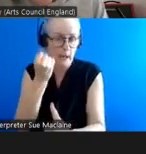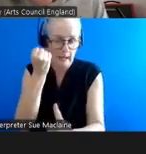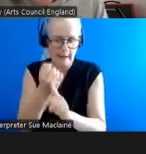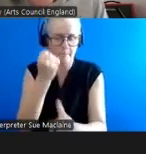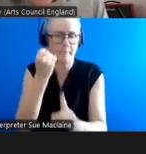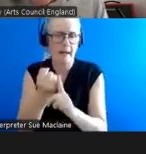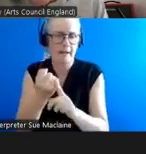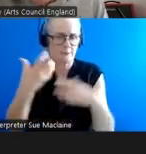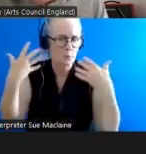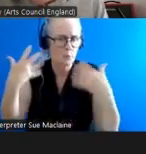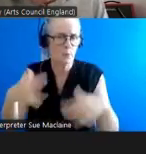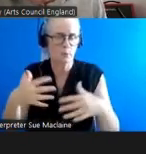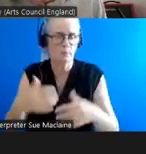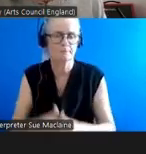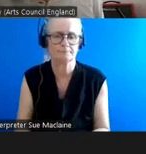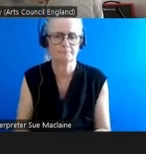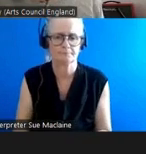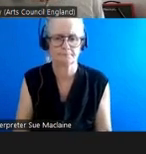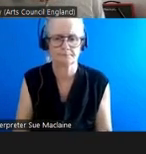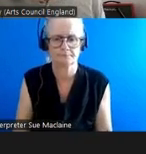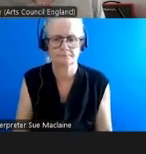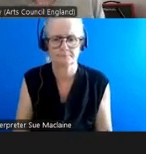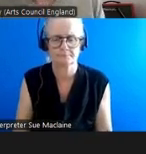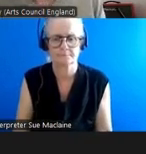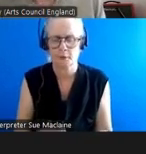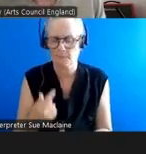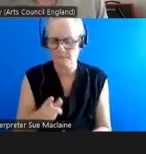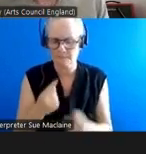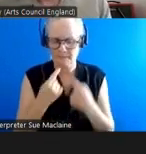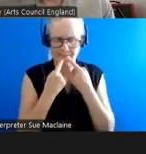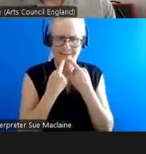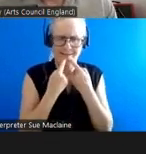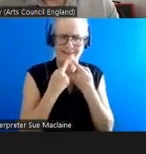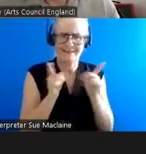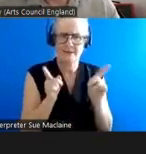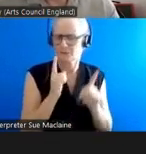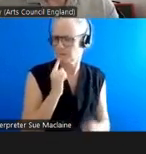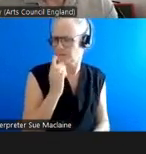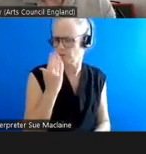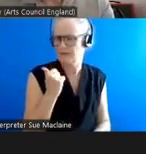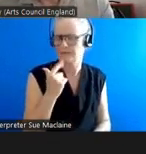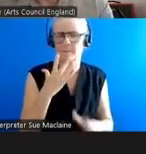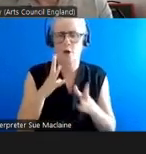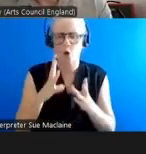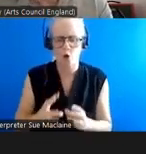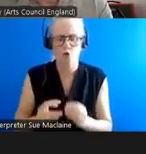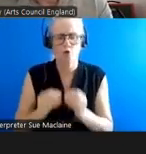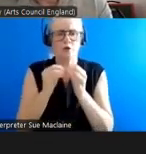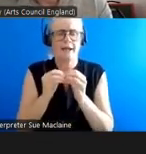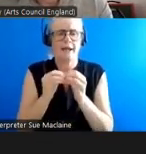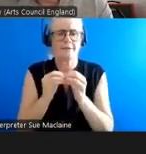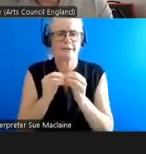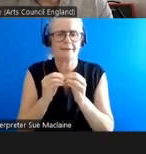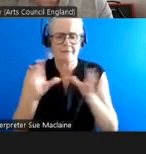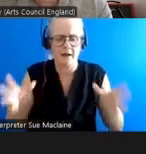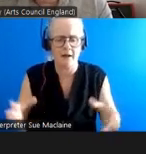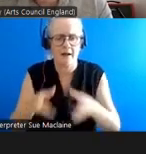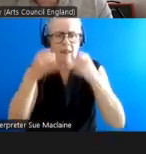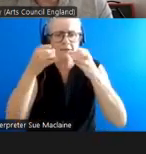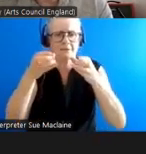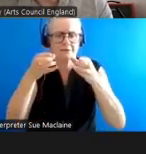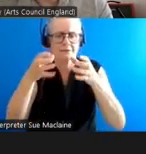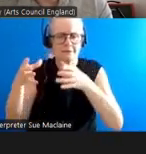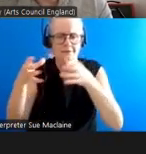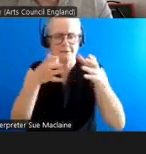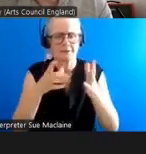similarly, there was an announcement around more creative clusters, so money via